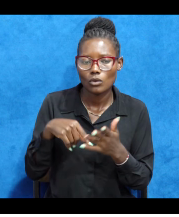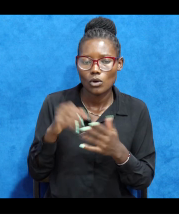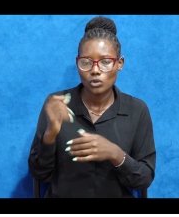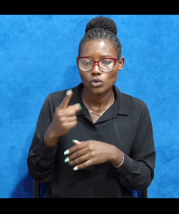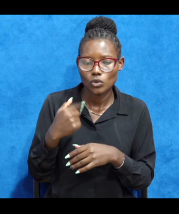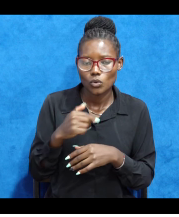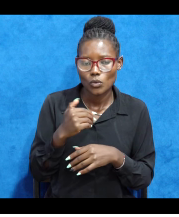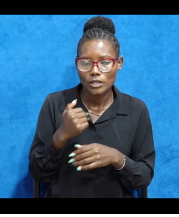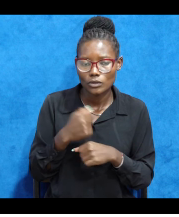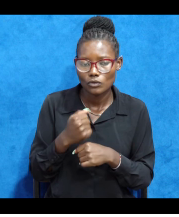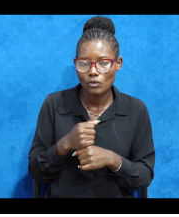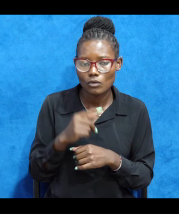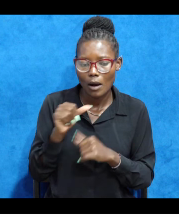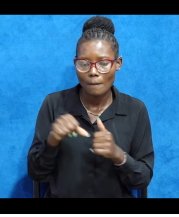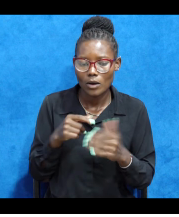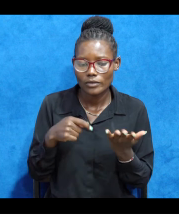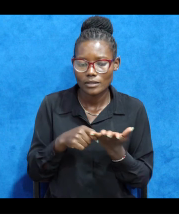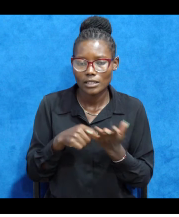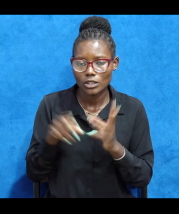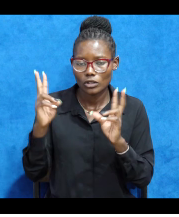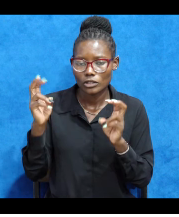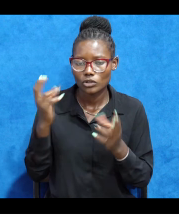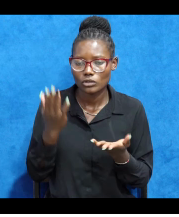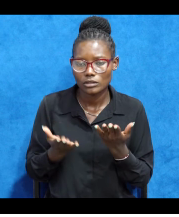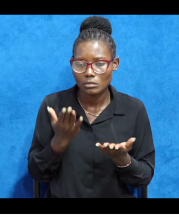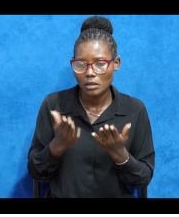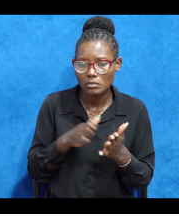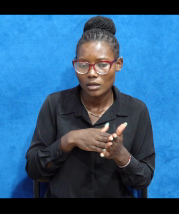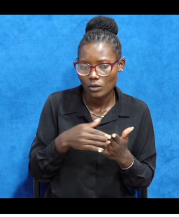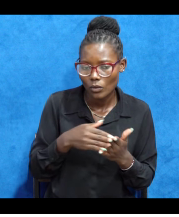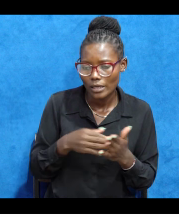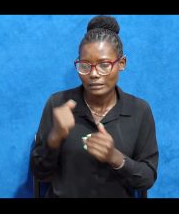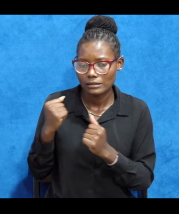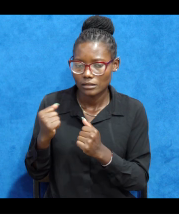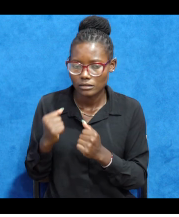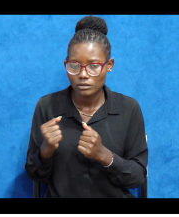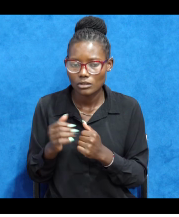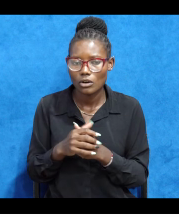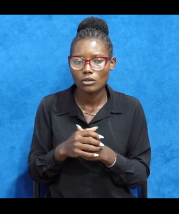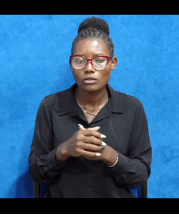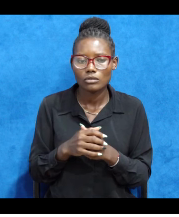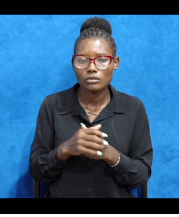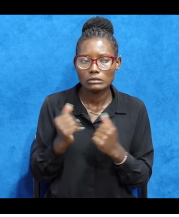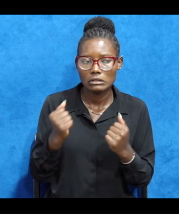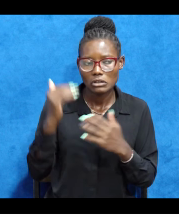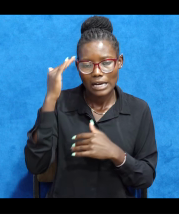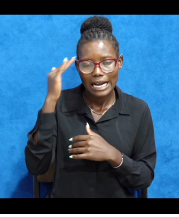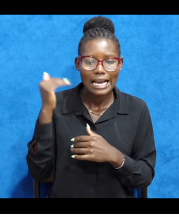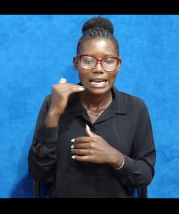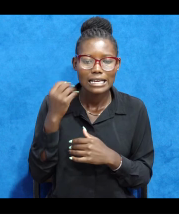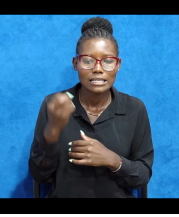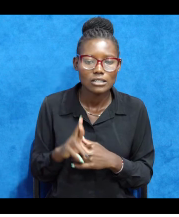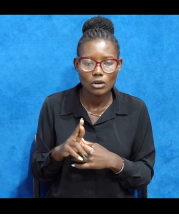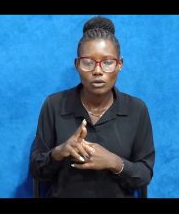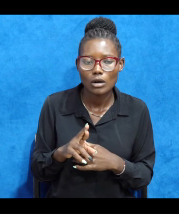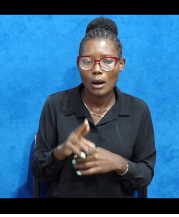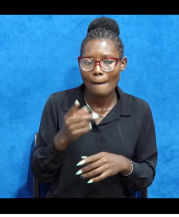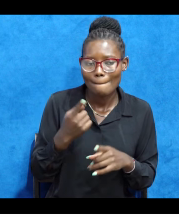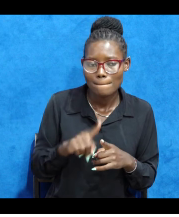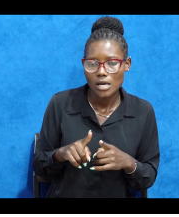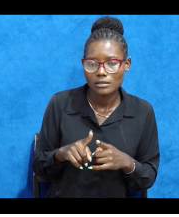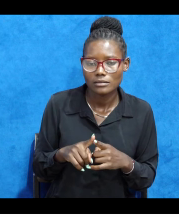go and do a athlete-based needs analysis. And we're going to say, where is this athlete weak? Where are they strong? And what are